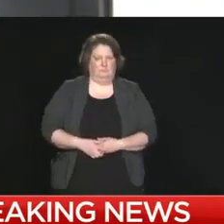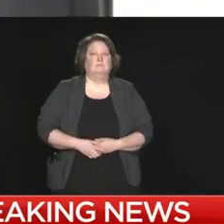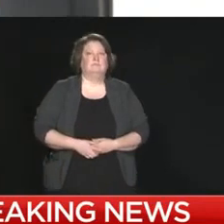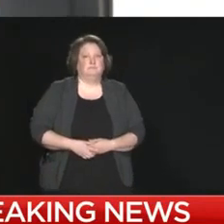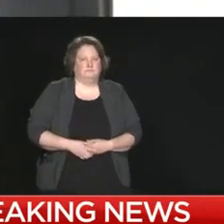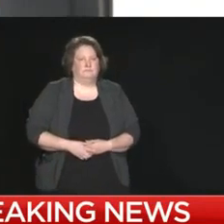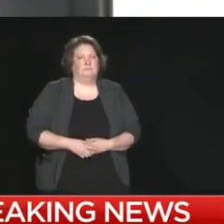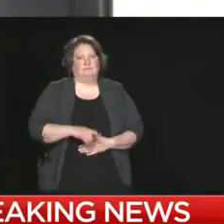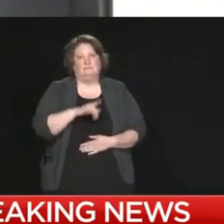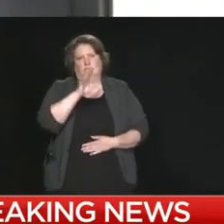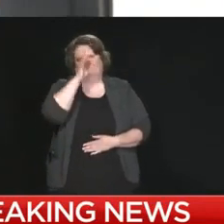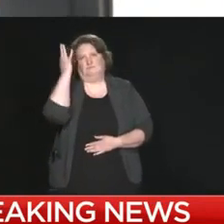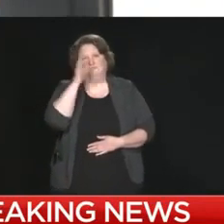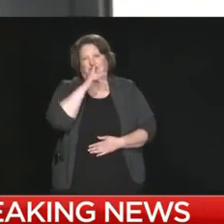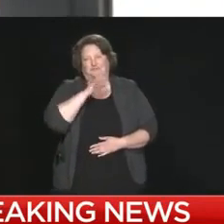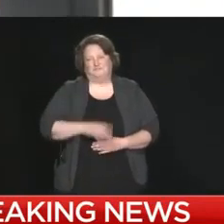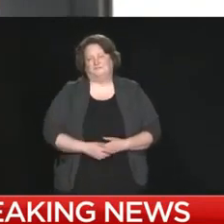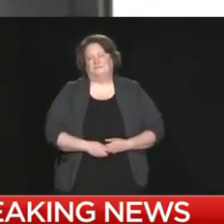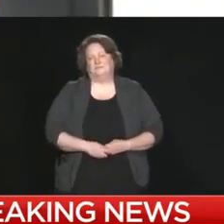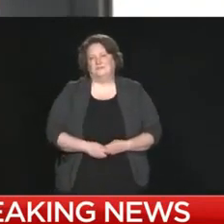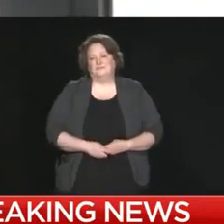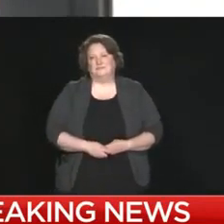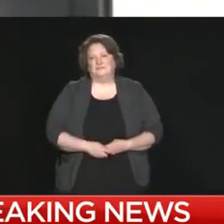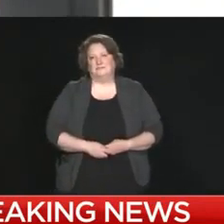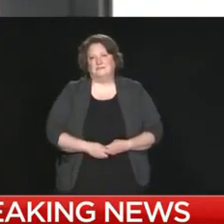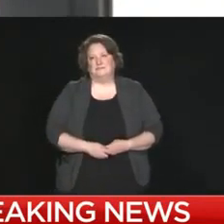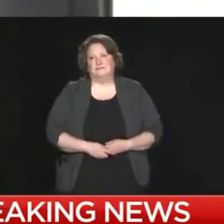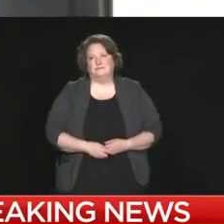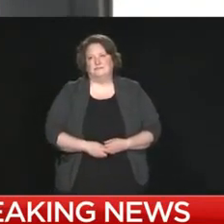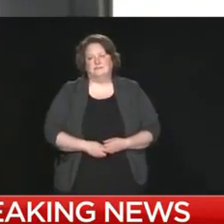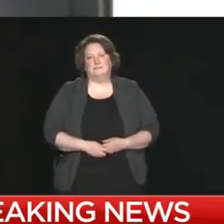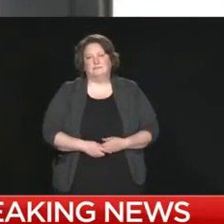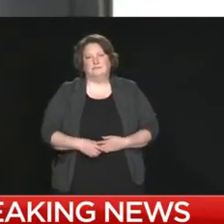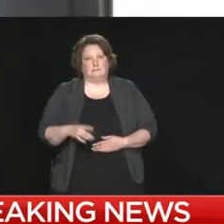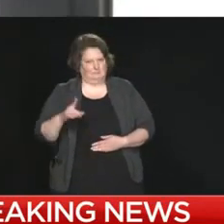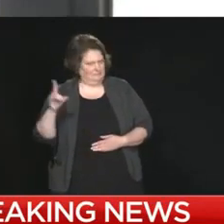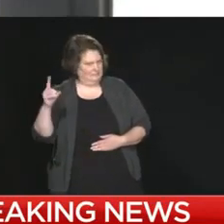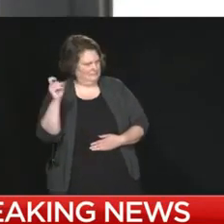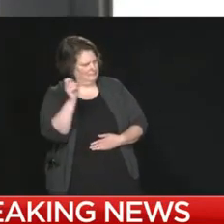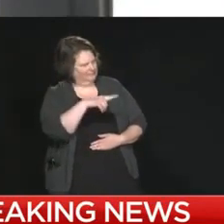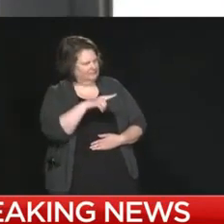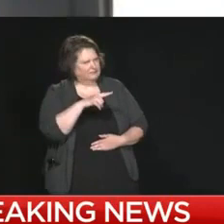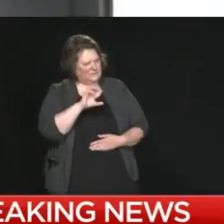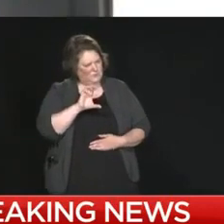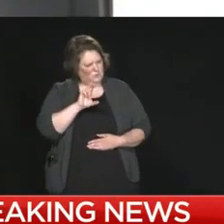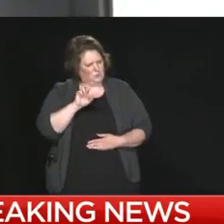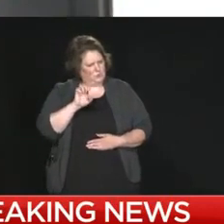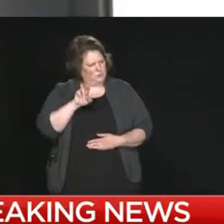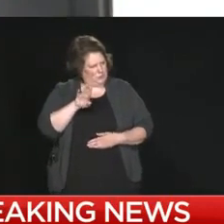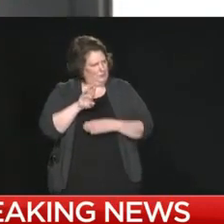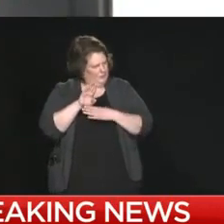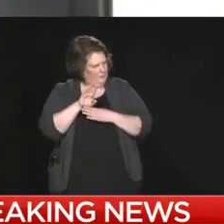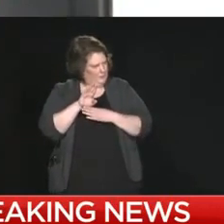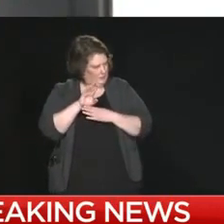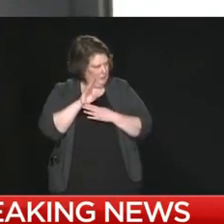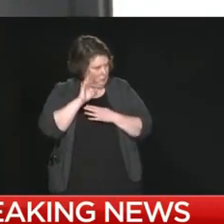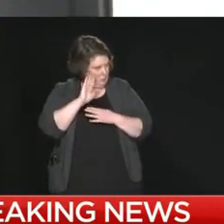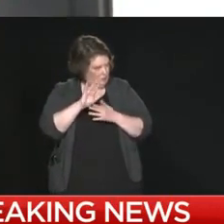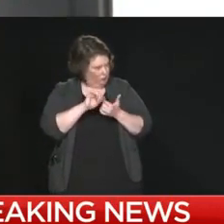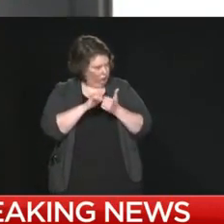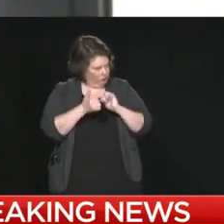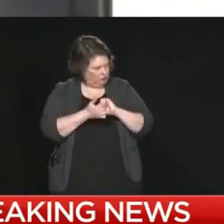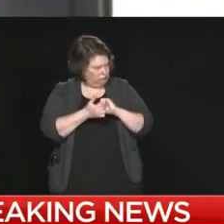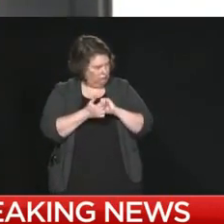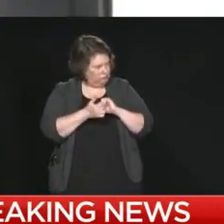So can we understand that there will be changes with regards to the CERB? So initiatives